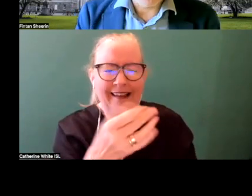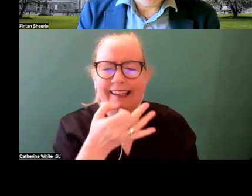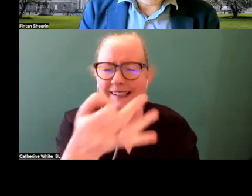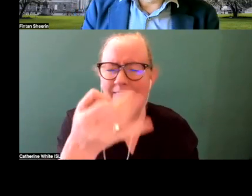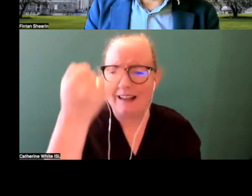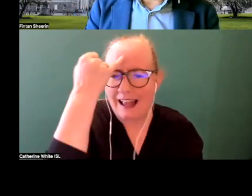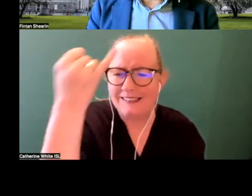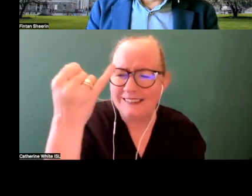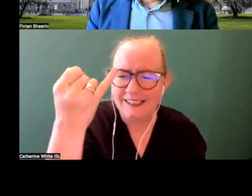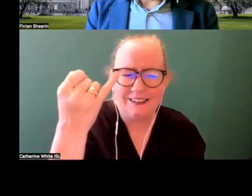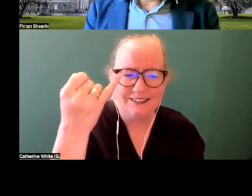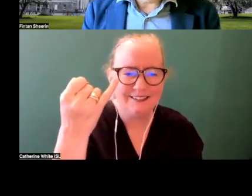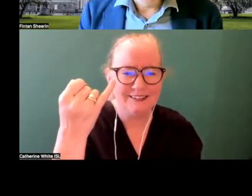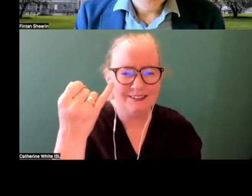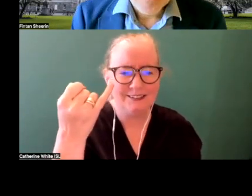of